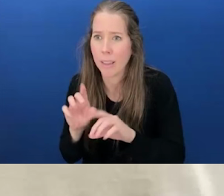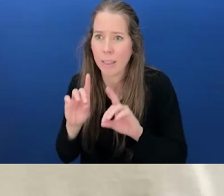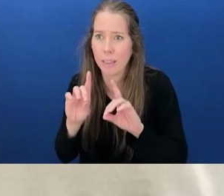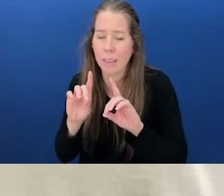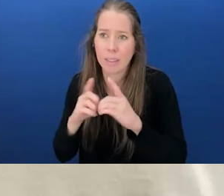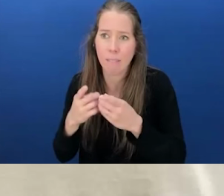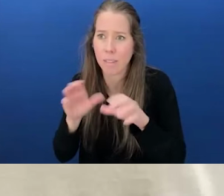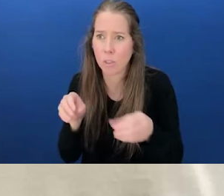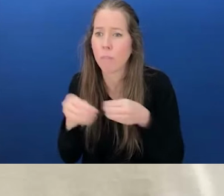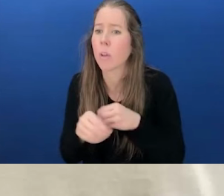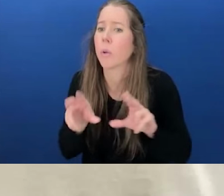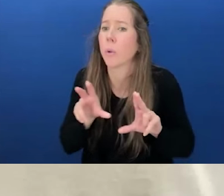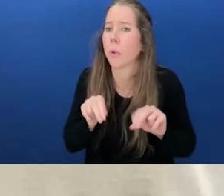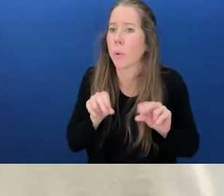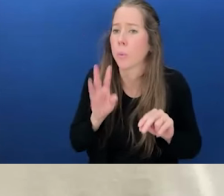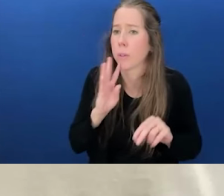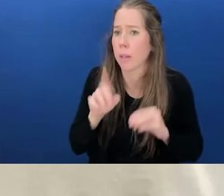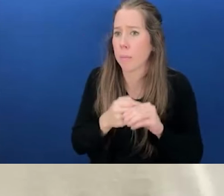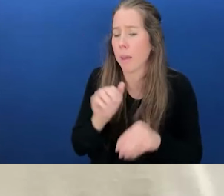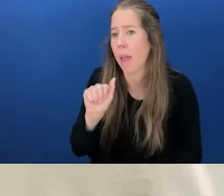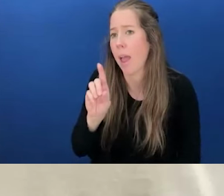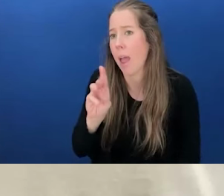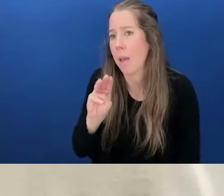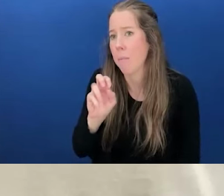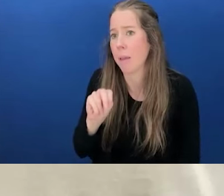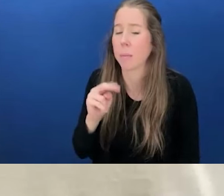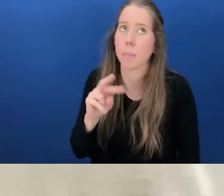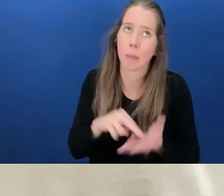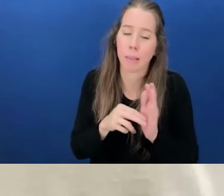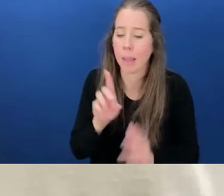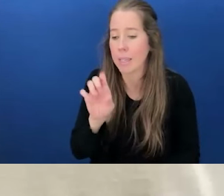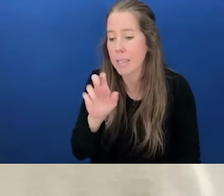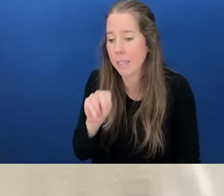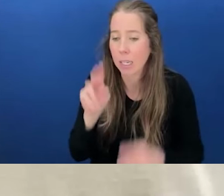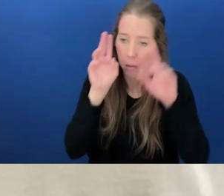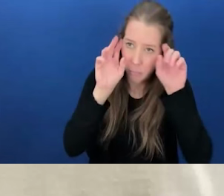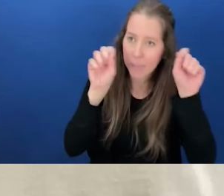What are we talking? No, when we talk about admin, we're talking about like deans and Over presidents. things. Yeah.